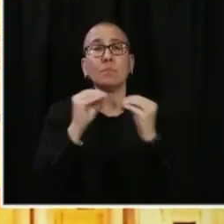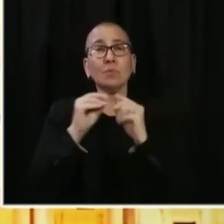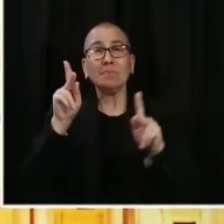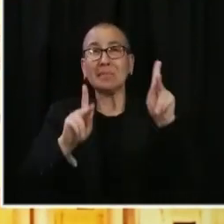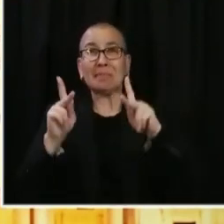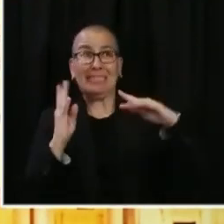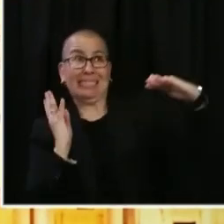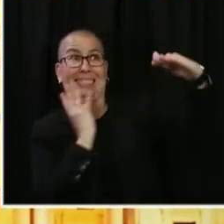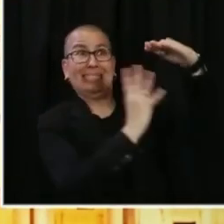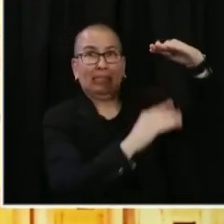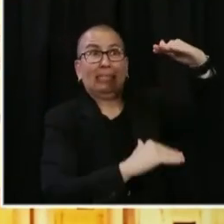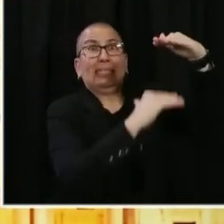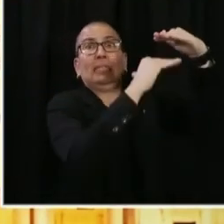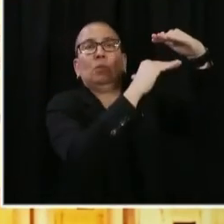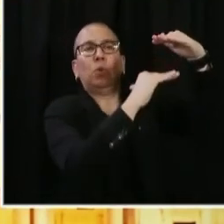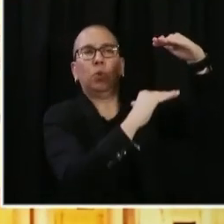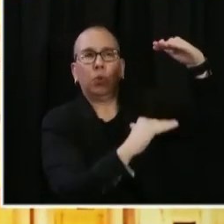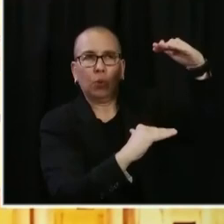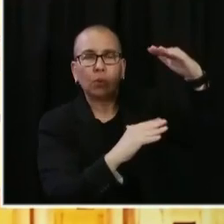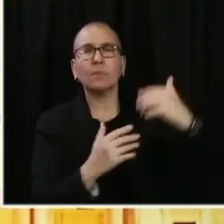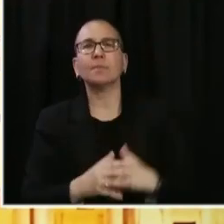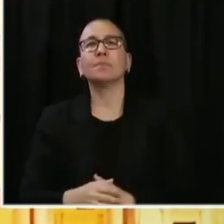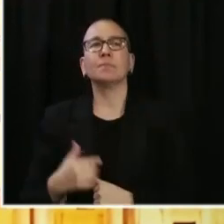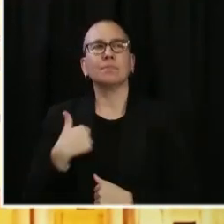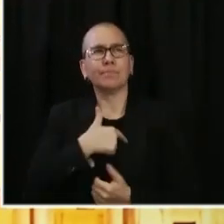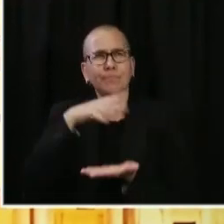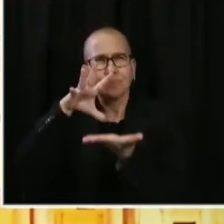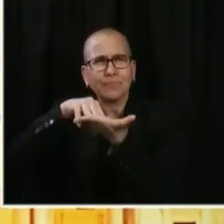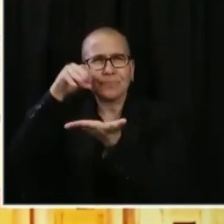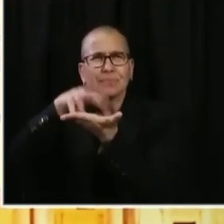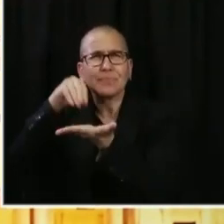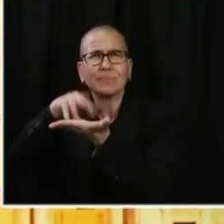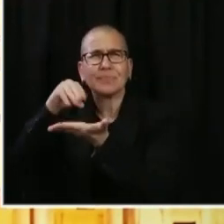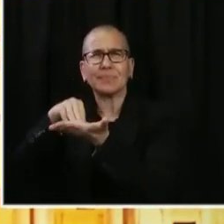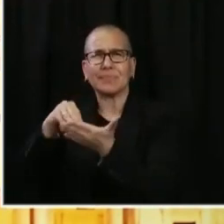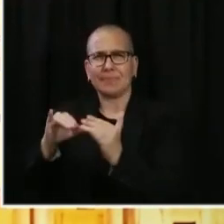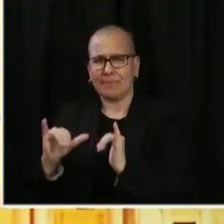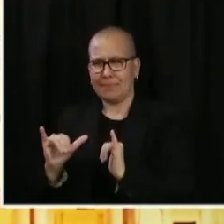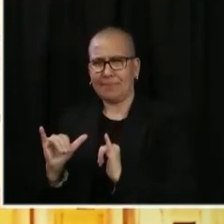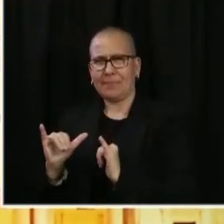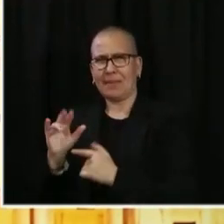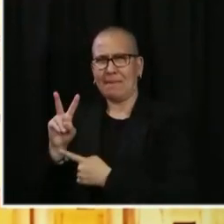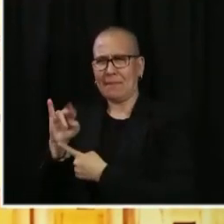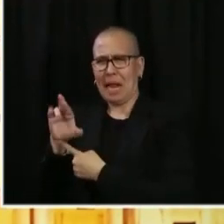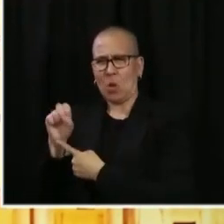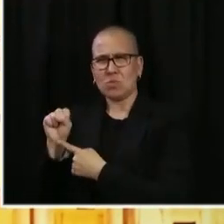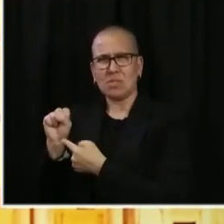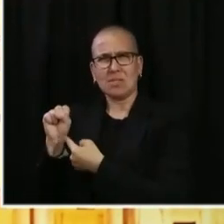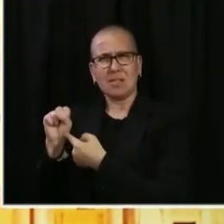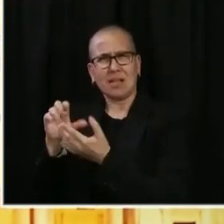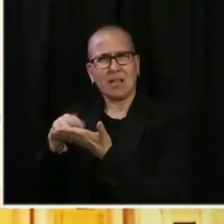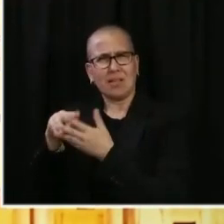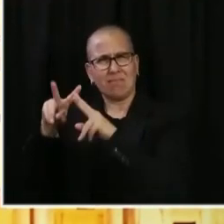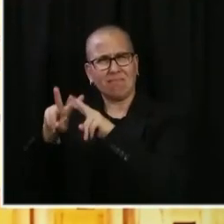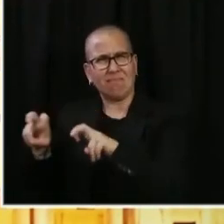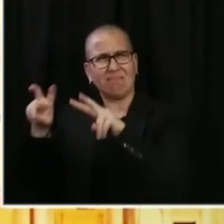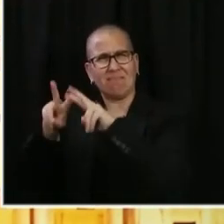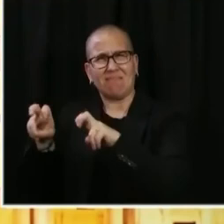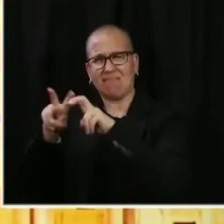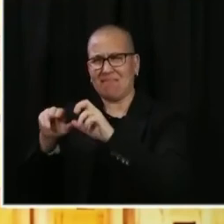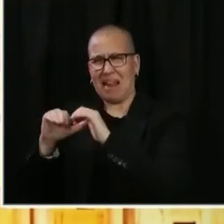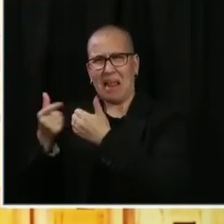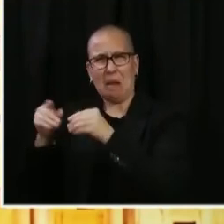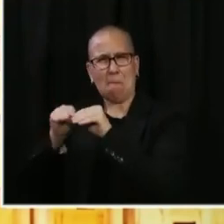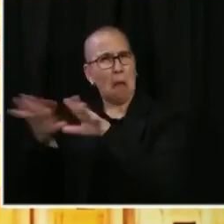We can use what we've learned about the virus and how it spreads to inform our next steps. We can take a measured Minnesota approach that